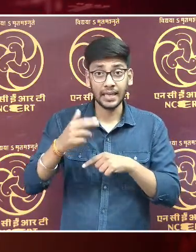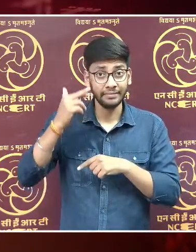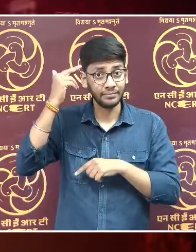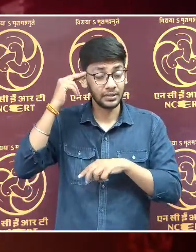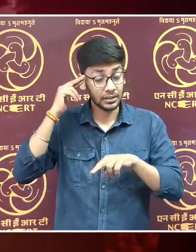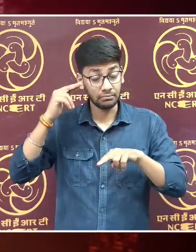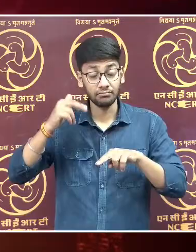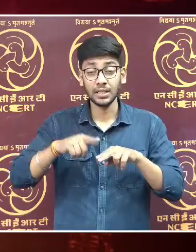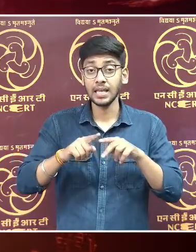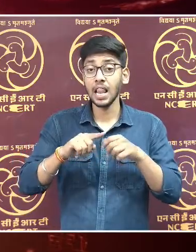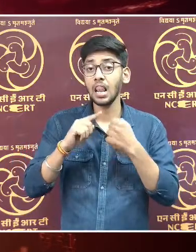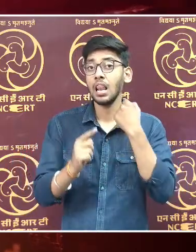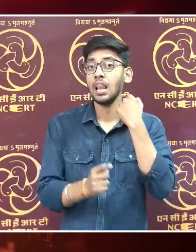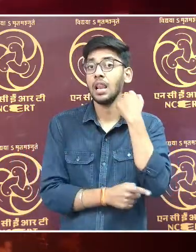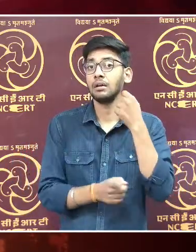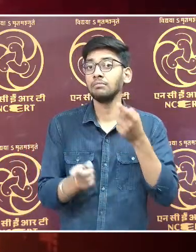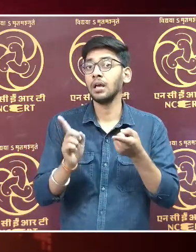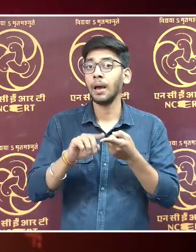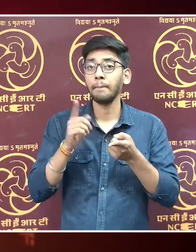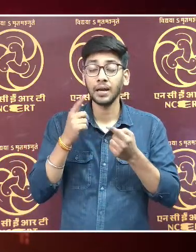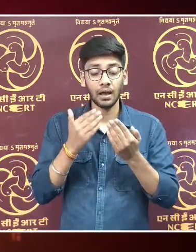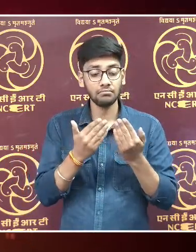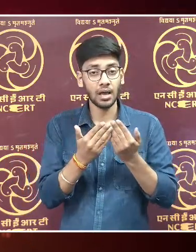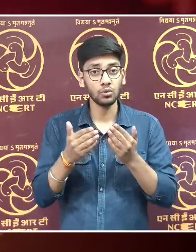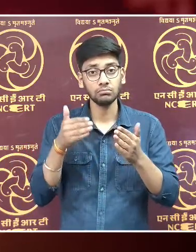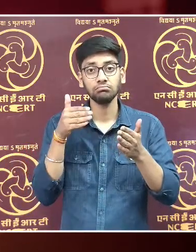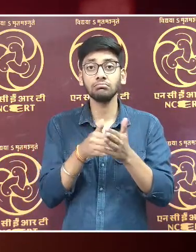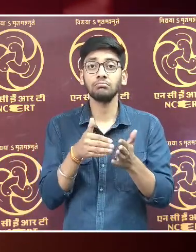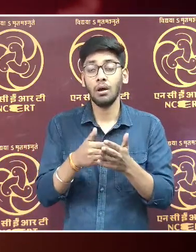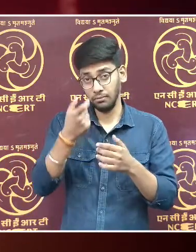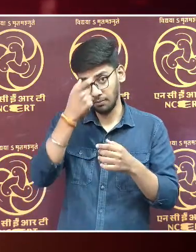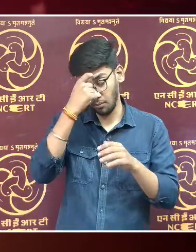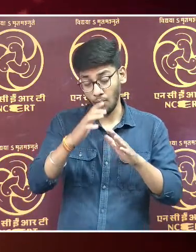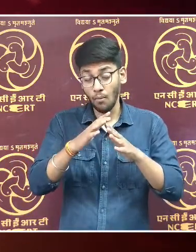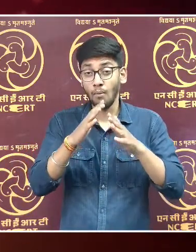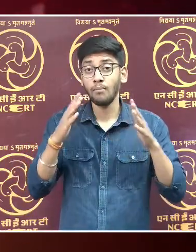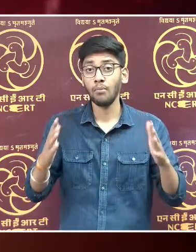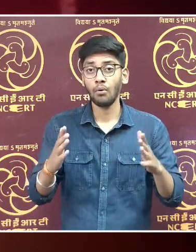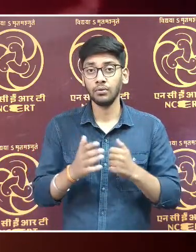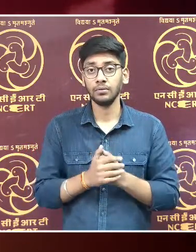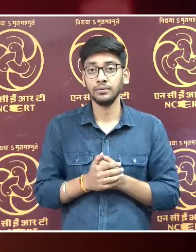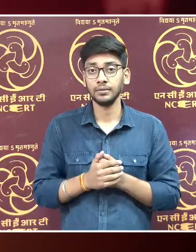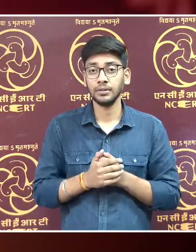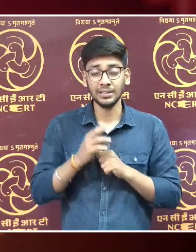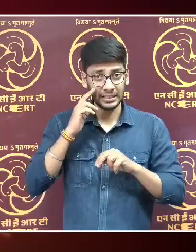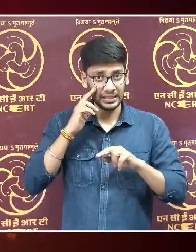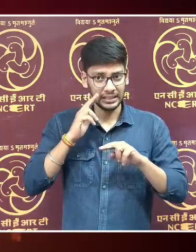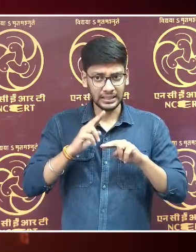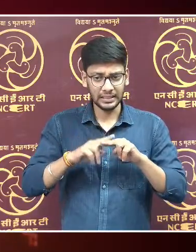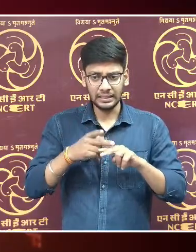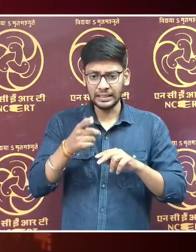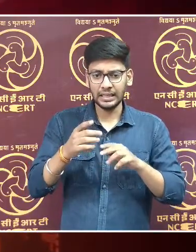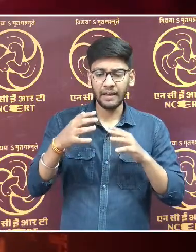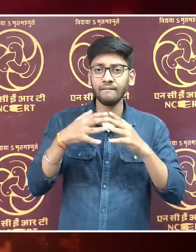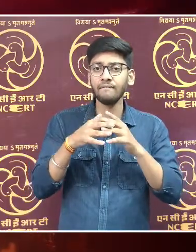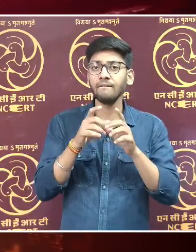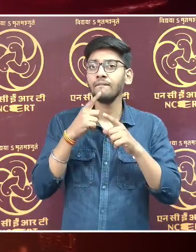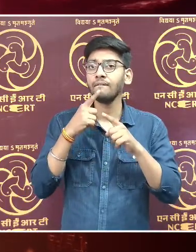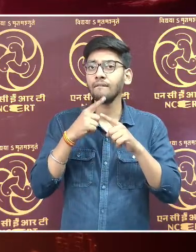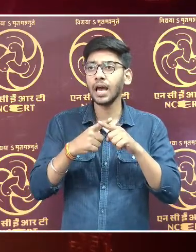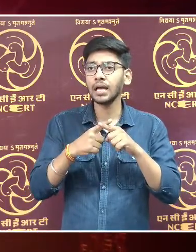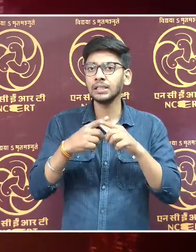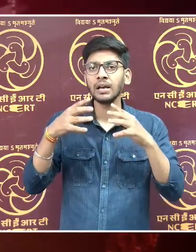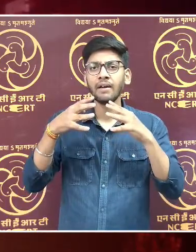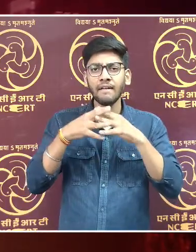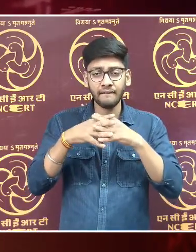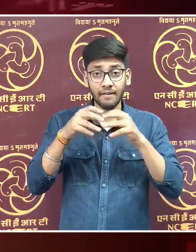end up having problems with the education. Okay, so if even a wax is very important for a child to be